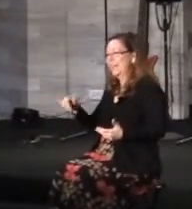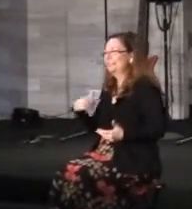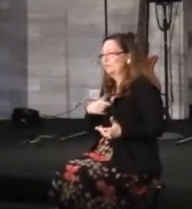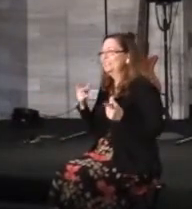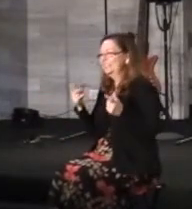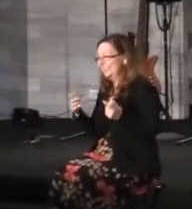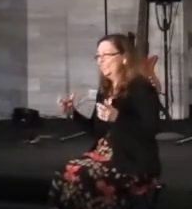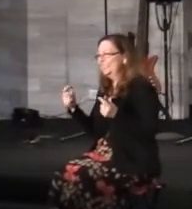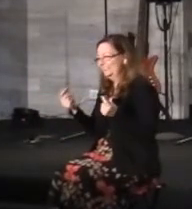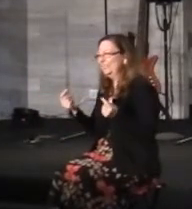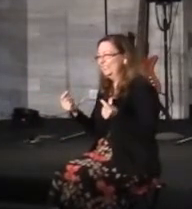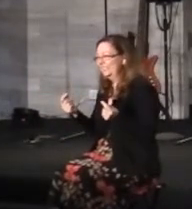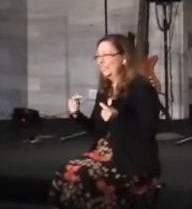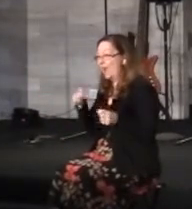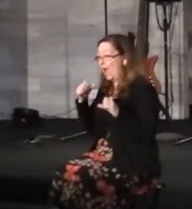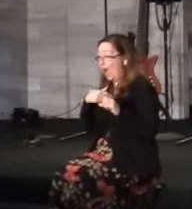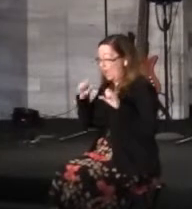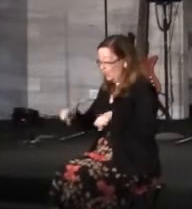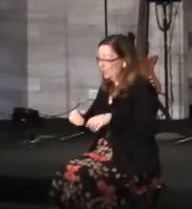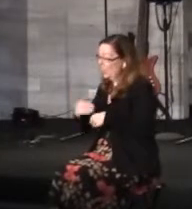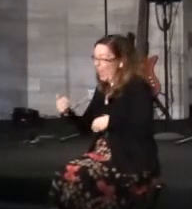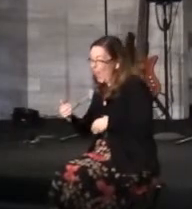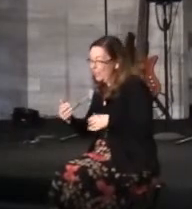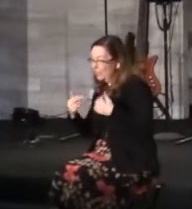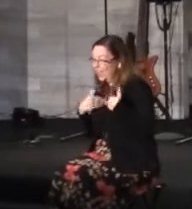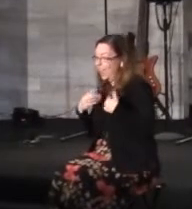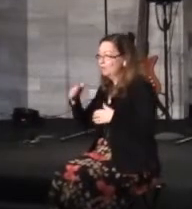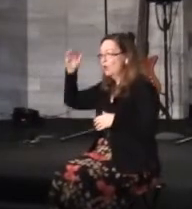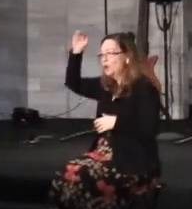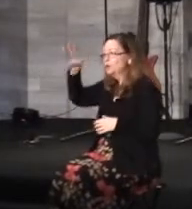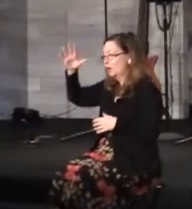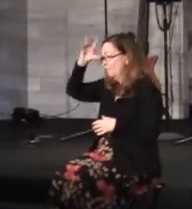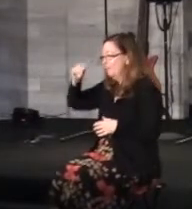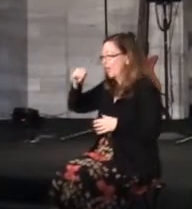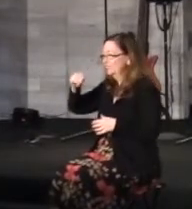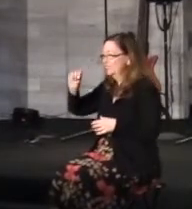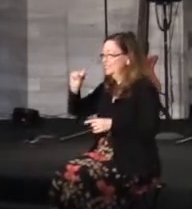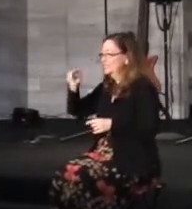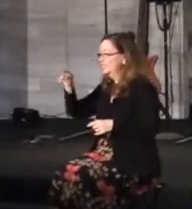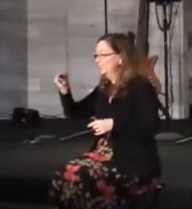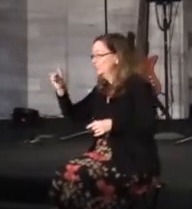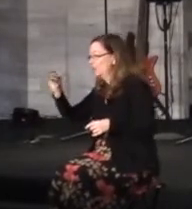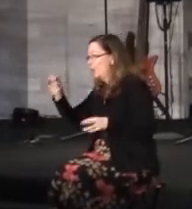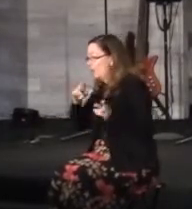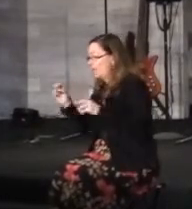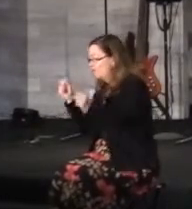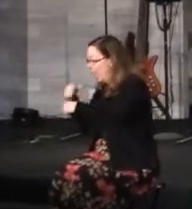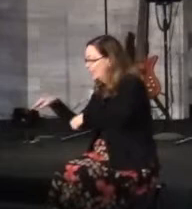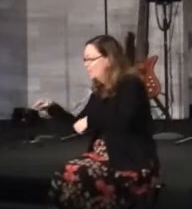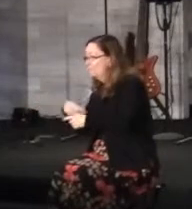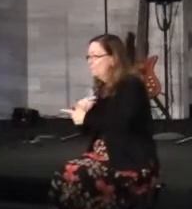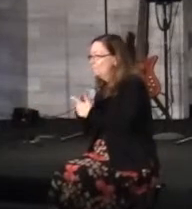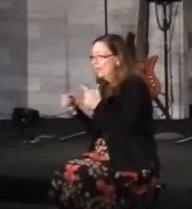did. Now, I could have got out, had short man syndrome and been ready to fight this guy. But I realized in the